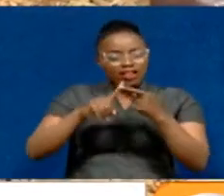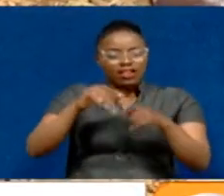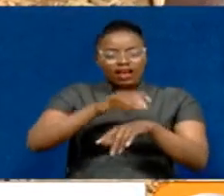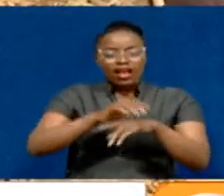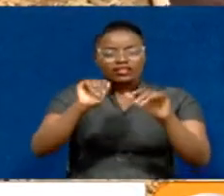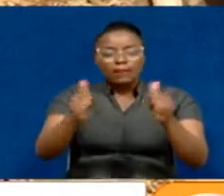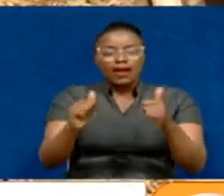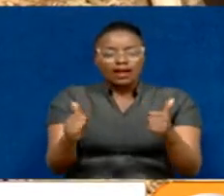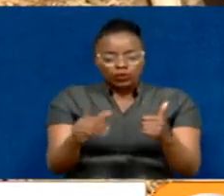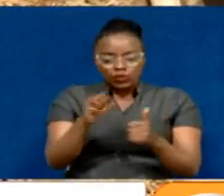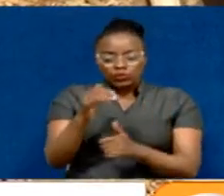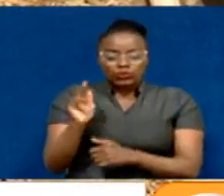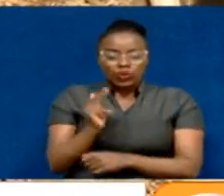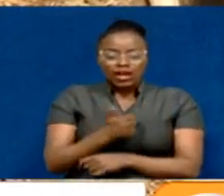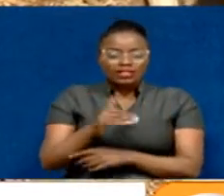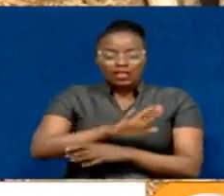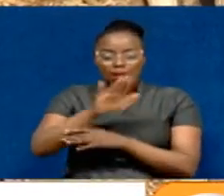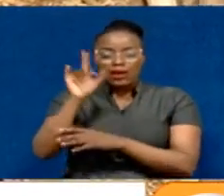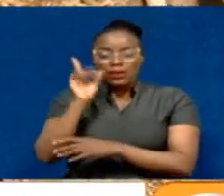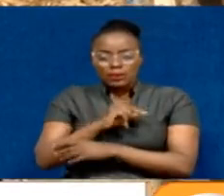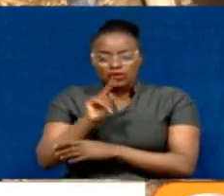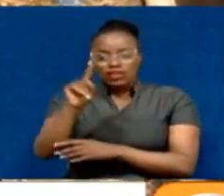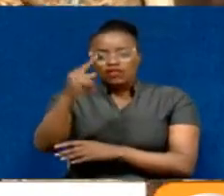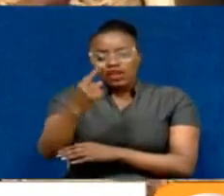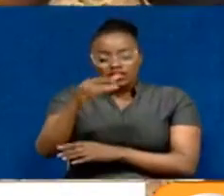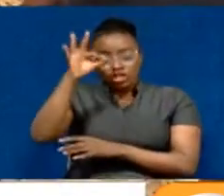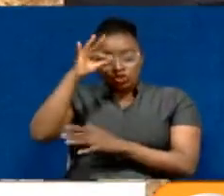sasa. Sasa kwa hivyo tumerudi kwa ile shimo ya kwanza.